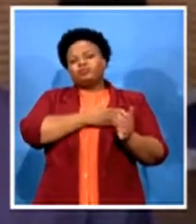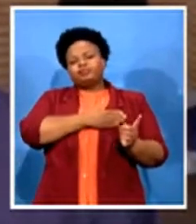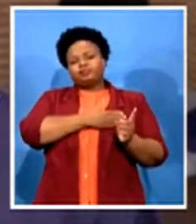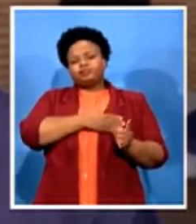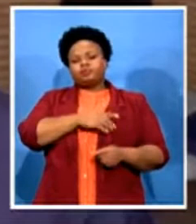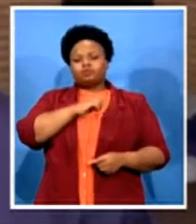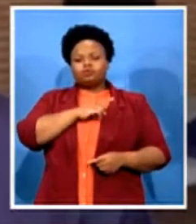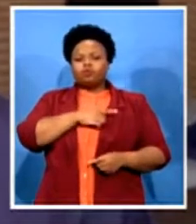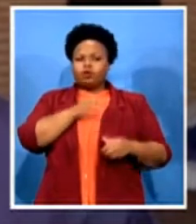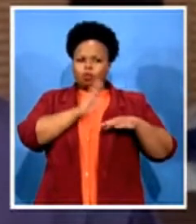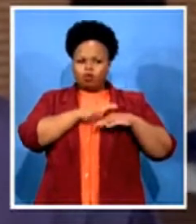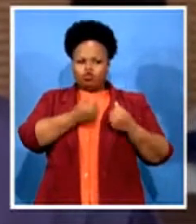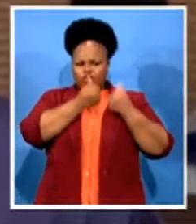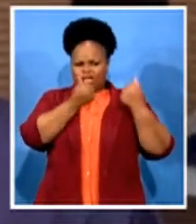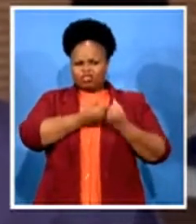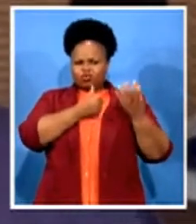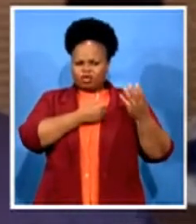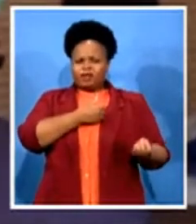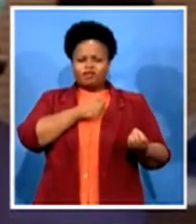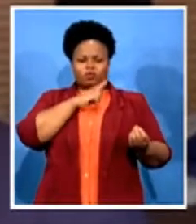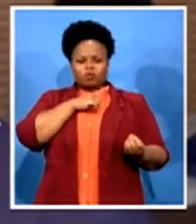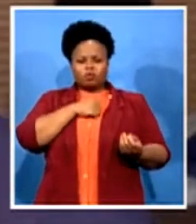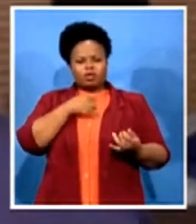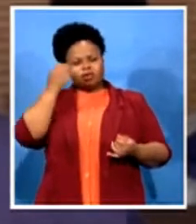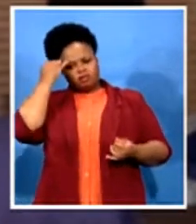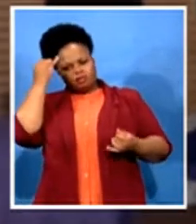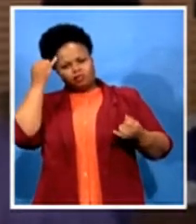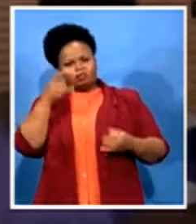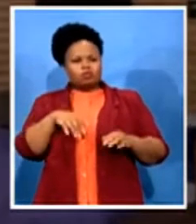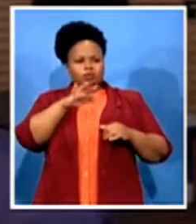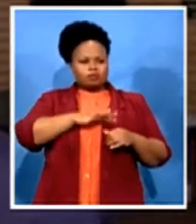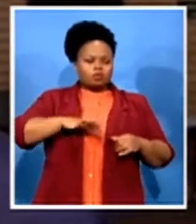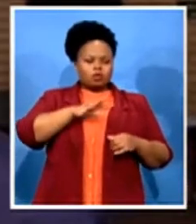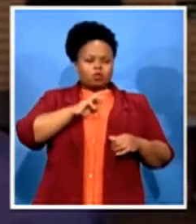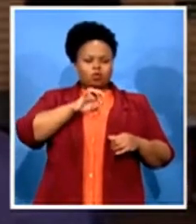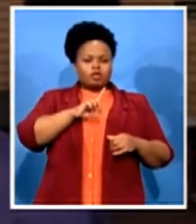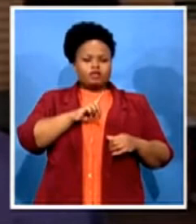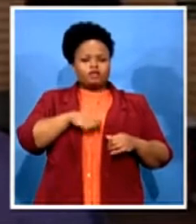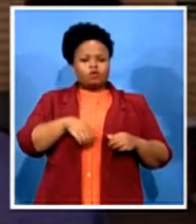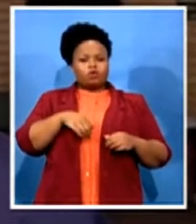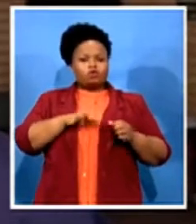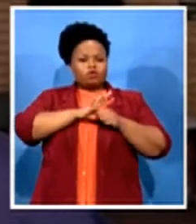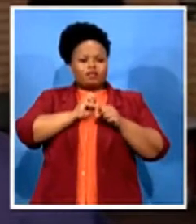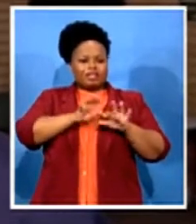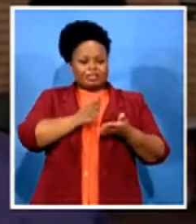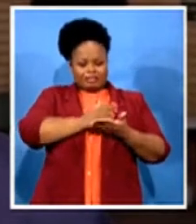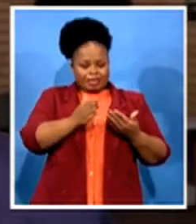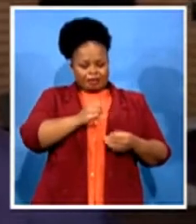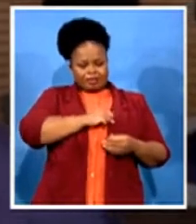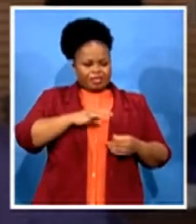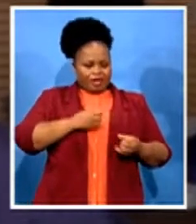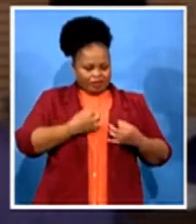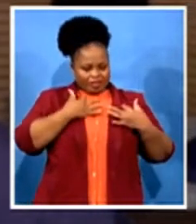We had to cover the COVID wards. Also, our colleagues got infected, so we had to make up for these